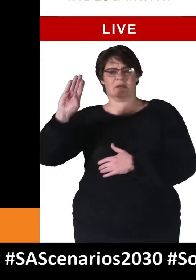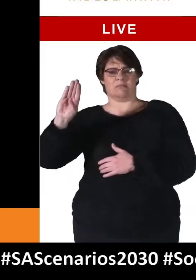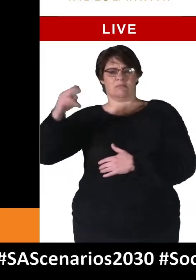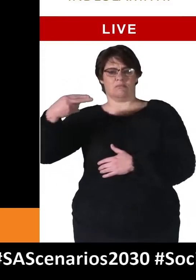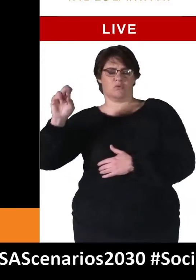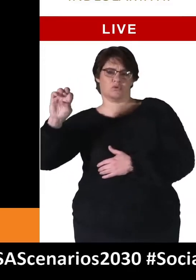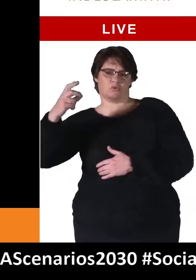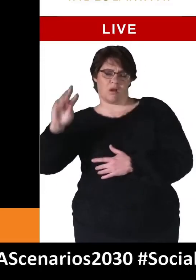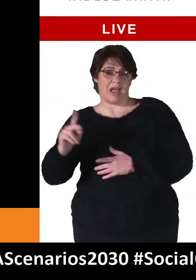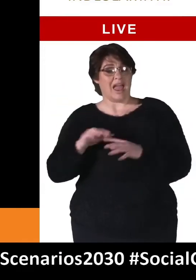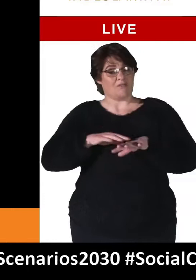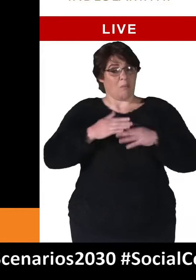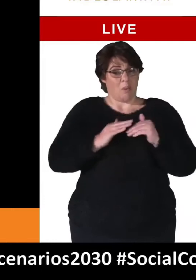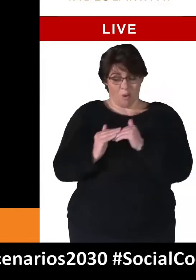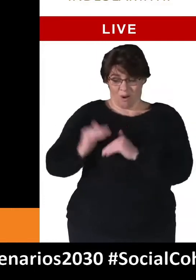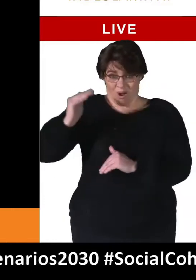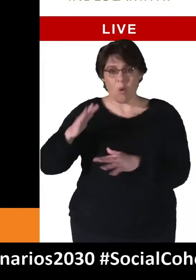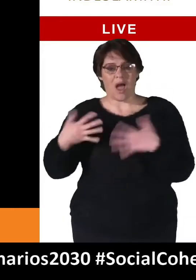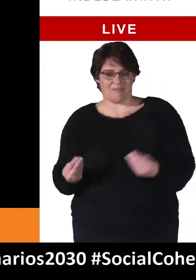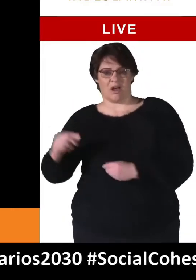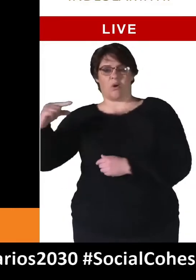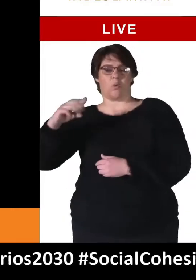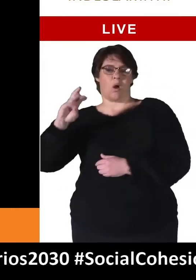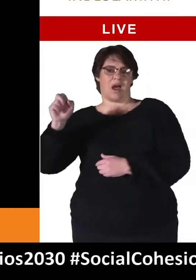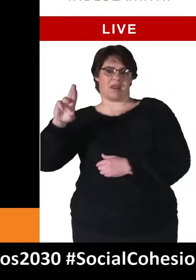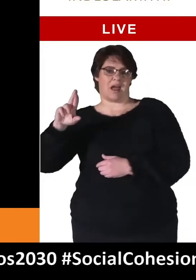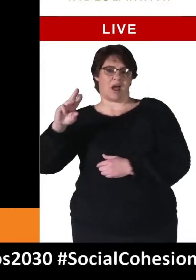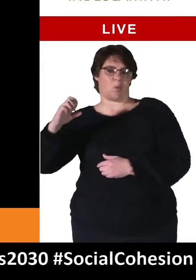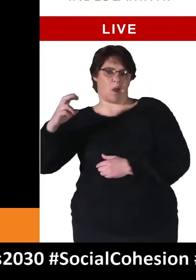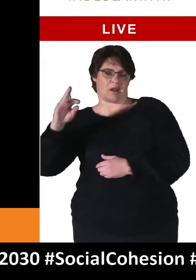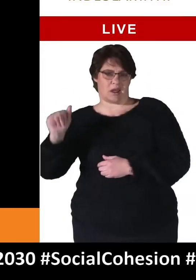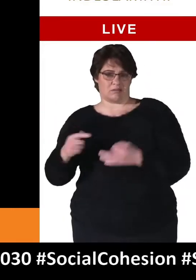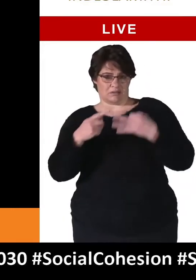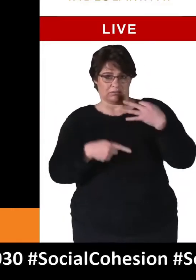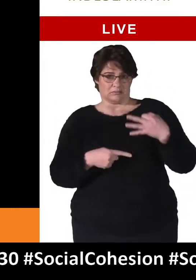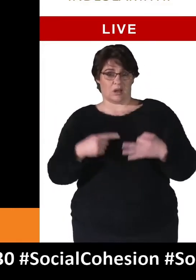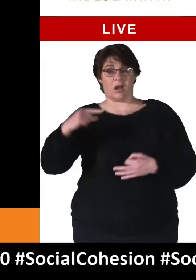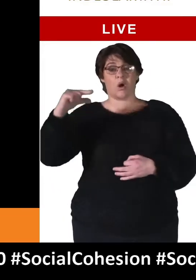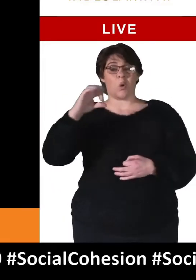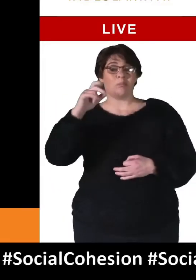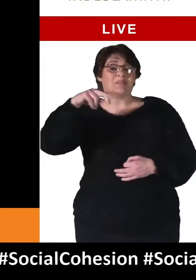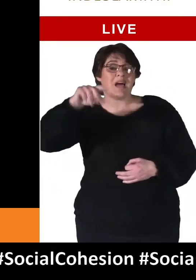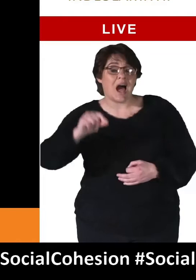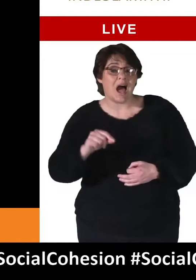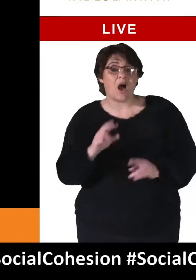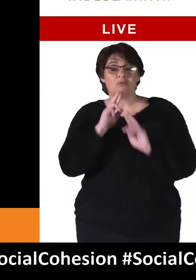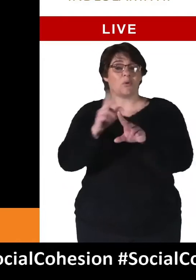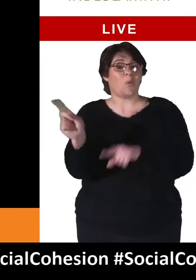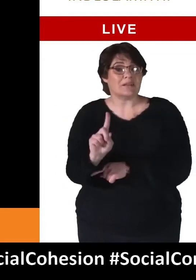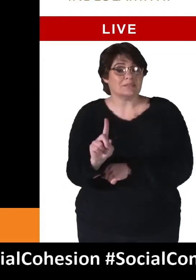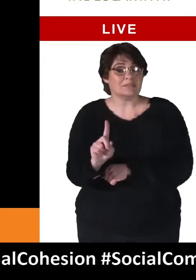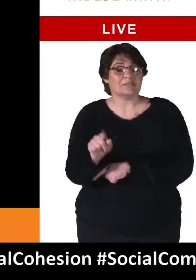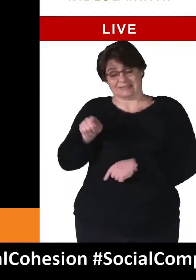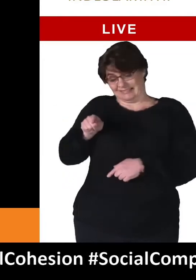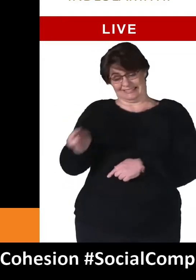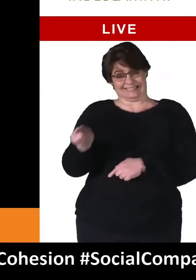than that, and we're in Gwara. So this year, COGTA has reported 50% dysfunctional municipalities, so deeply